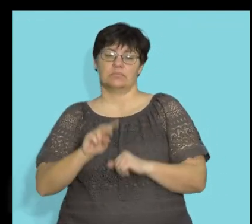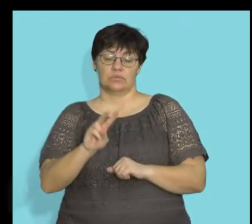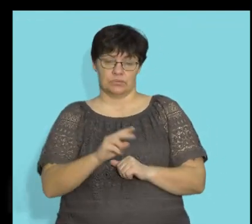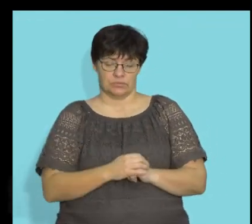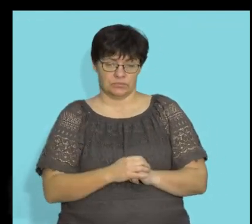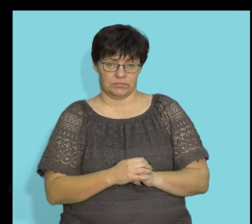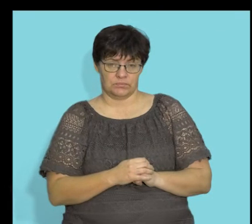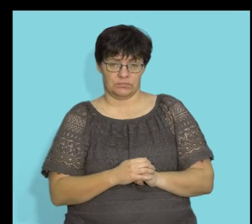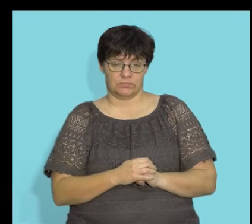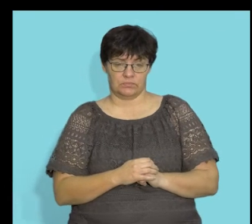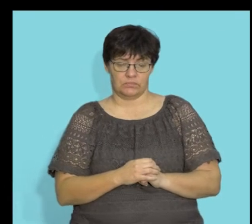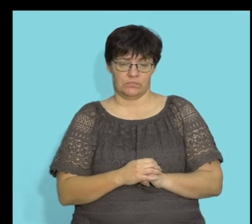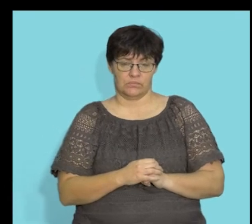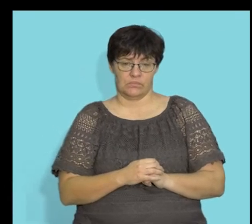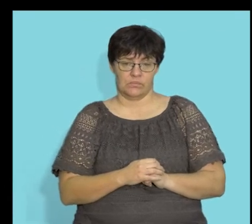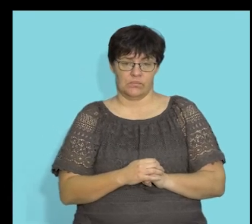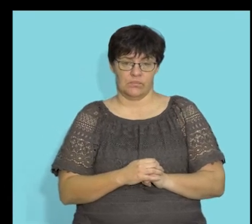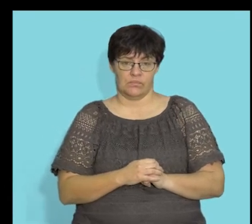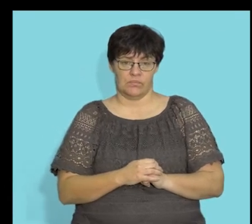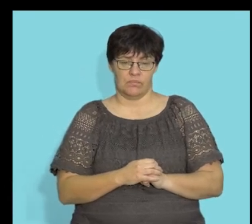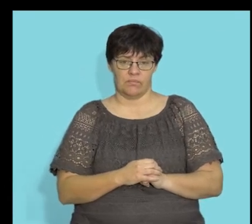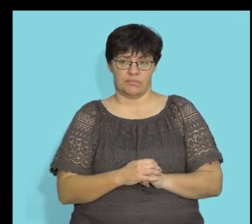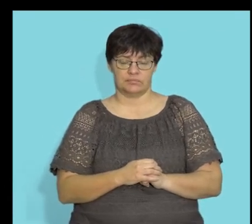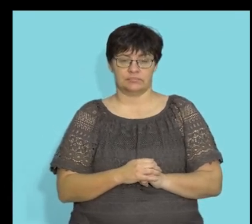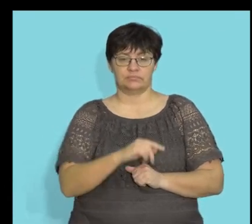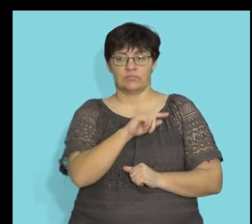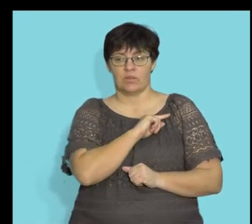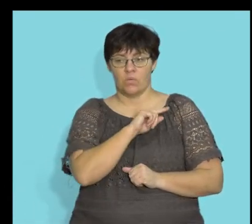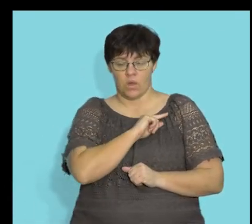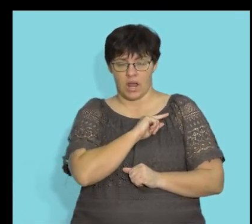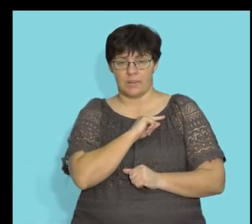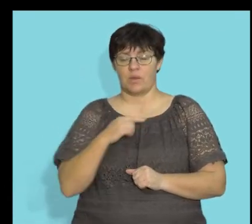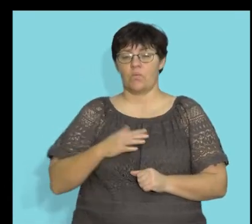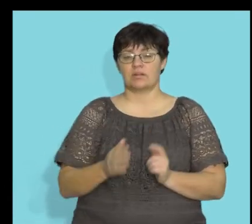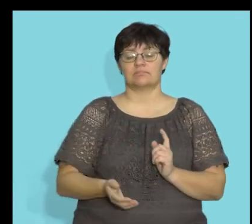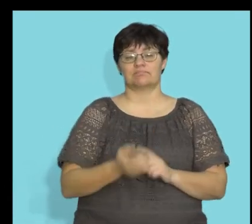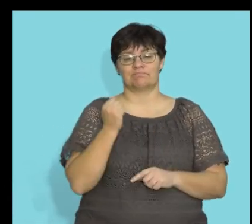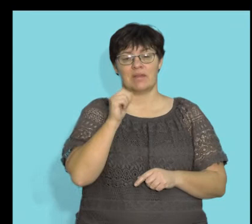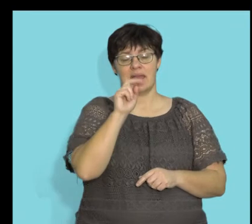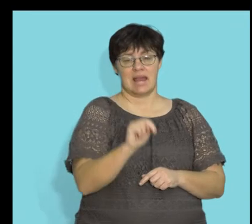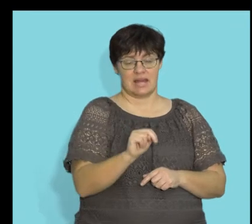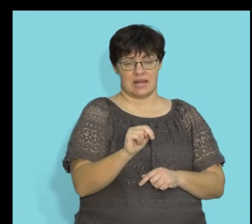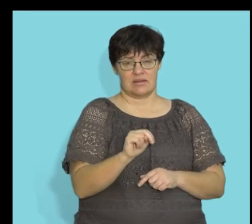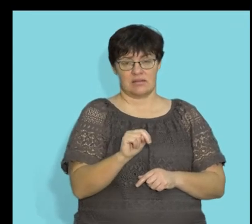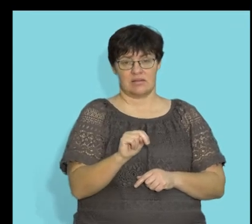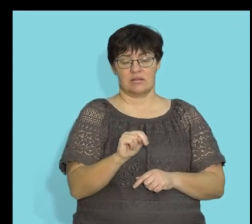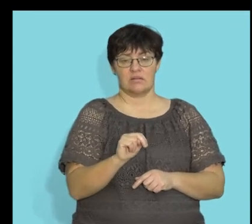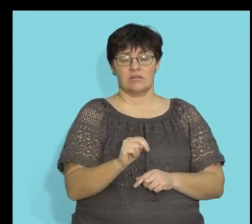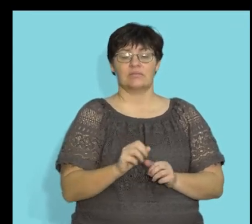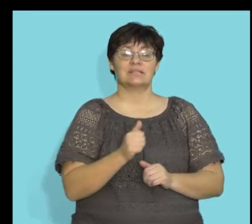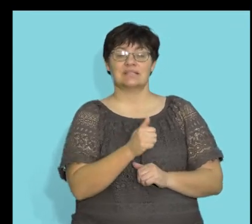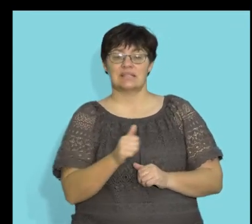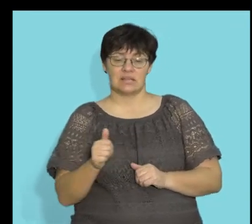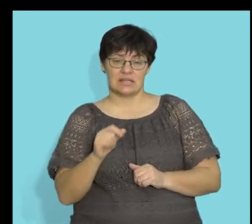18 to 16, I have subtracted 2. Because I'm trying to find the n that leads